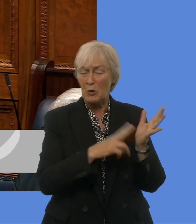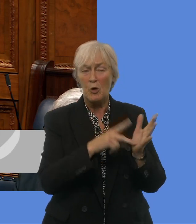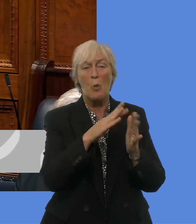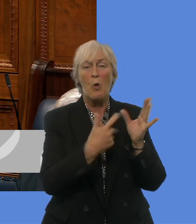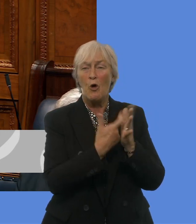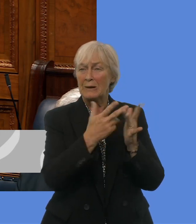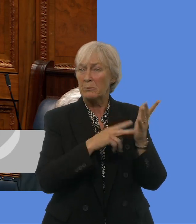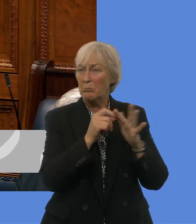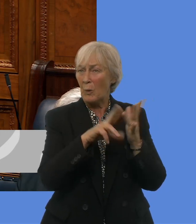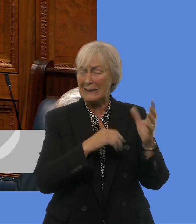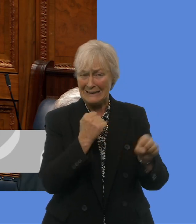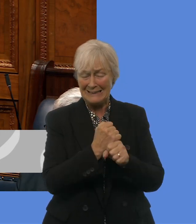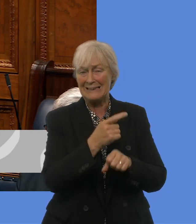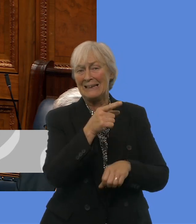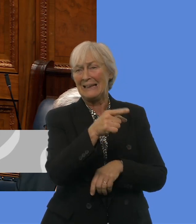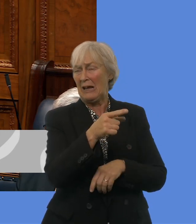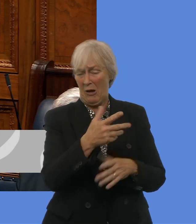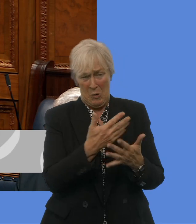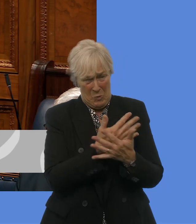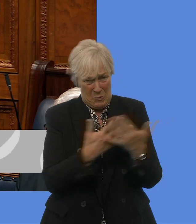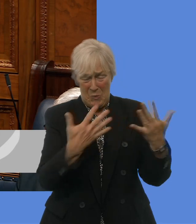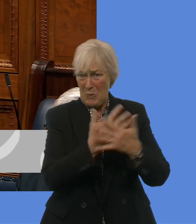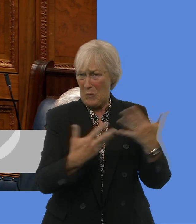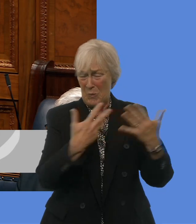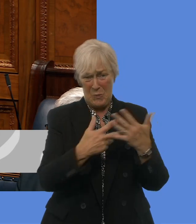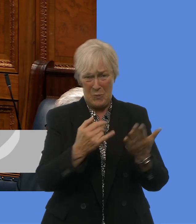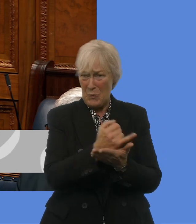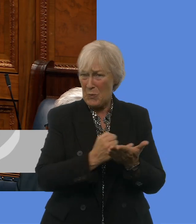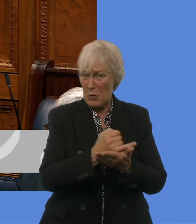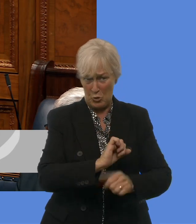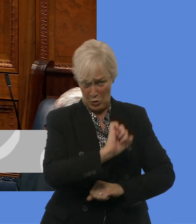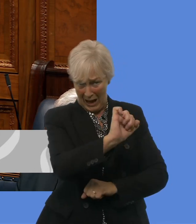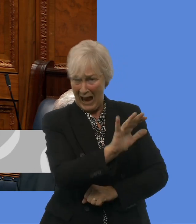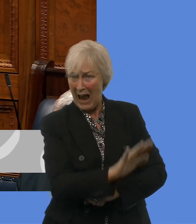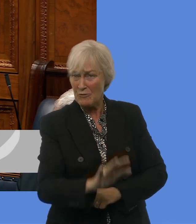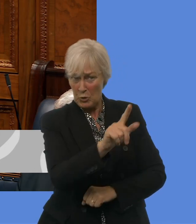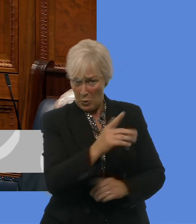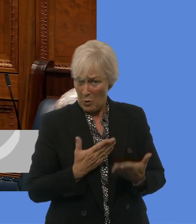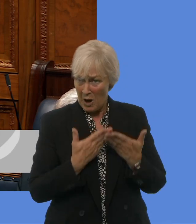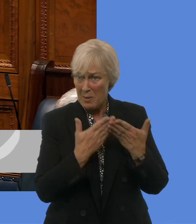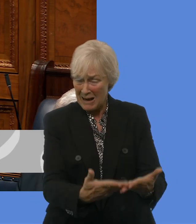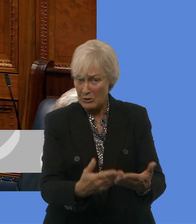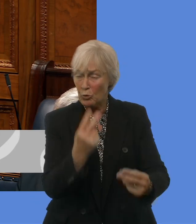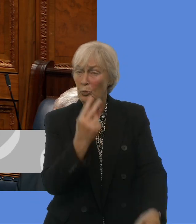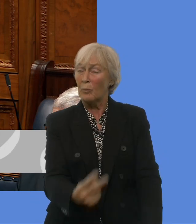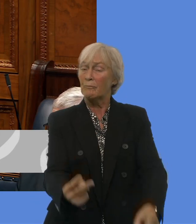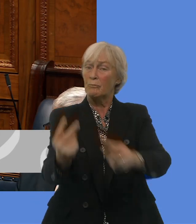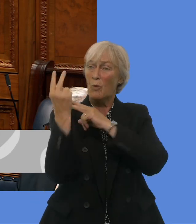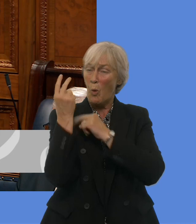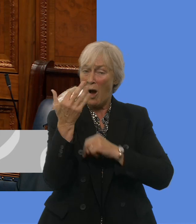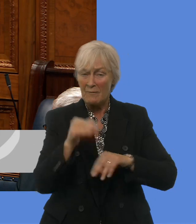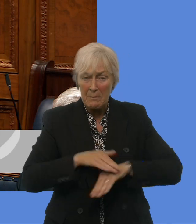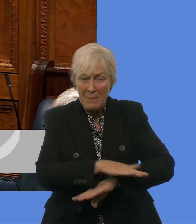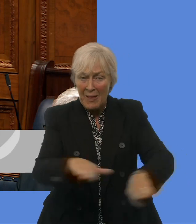and up to 6,100 in Brompton in your own constituency, will you commit to commission a review of the bathing